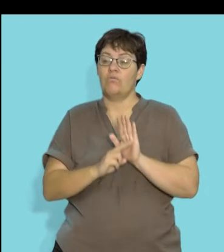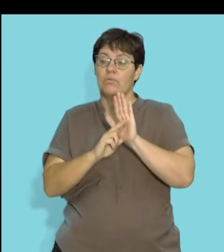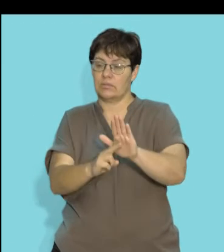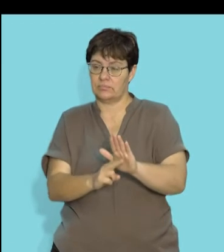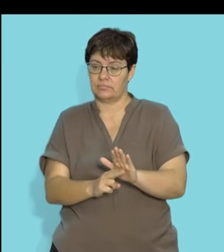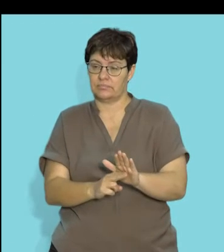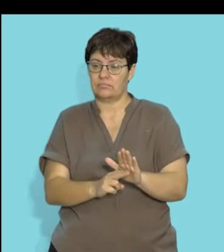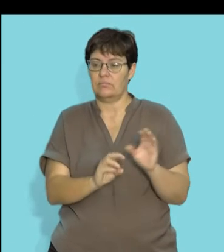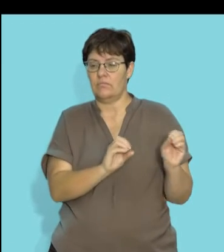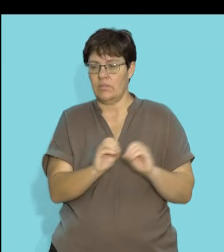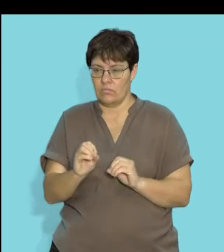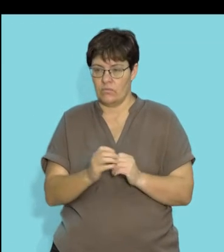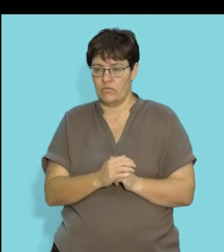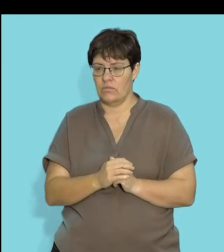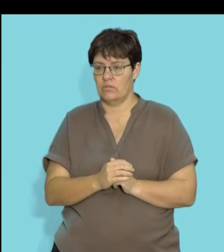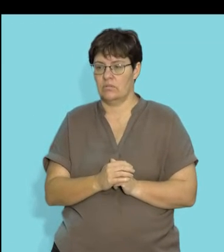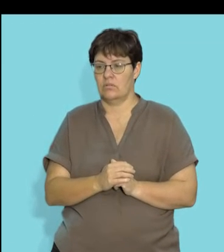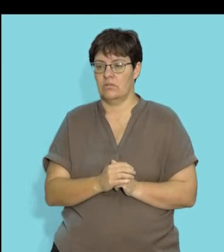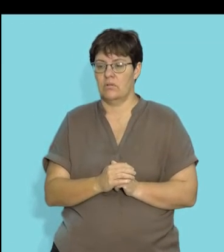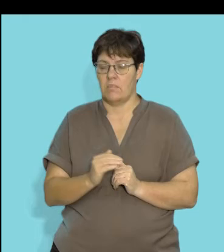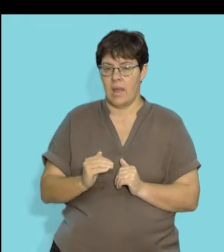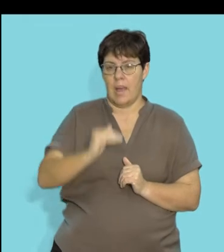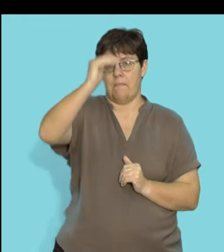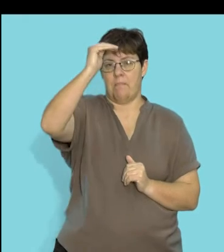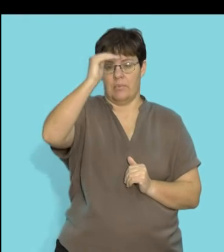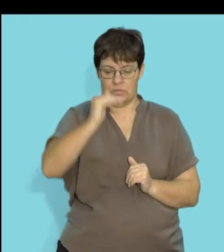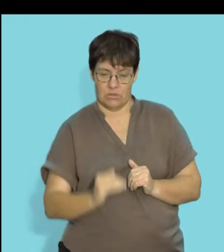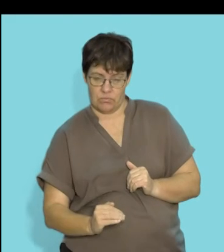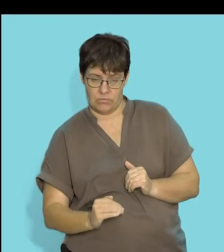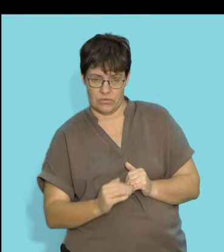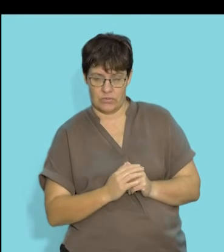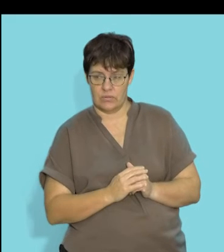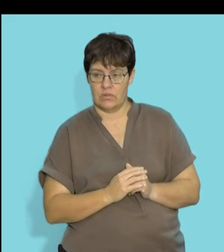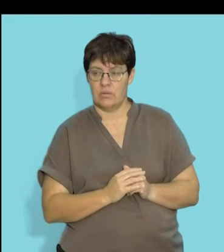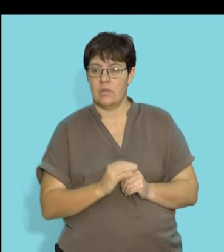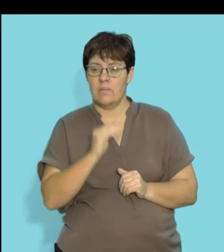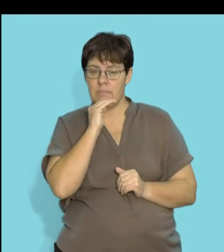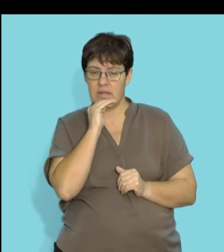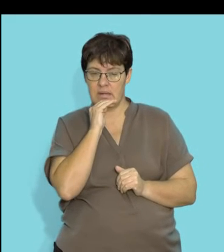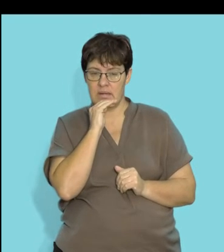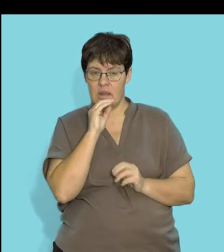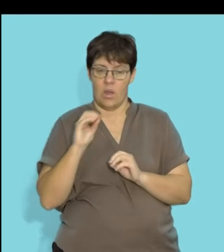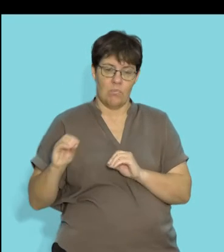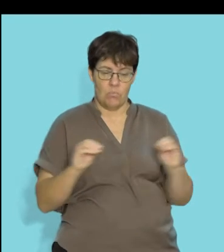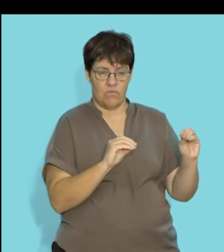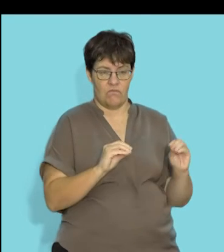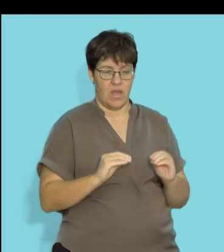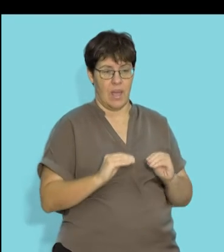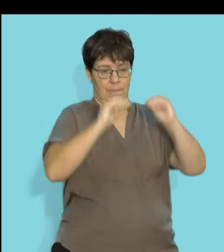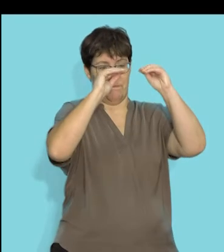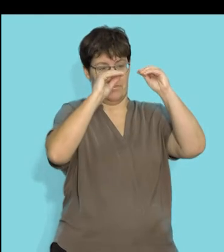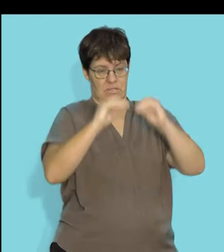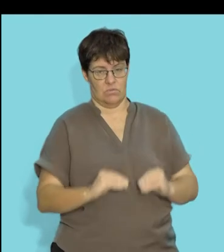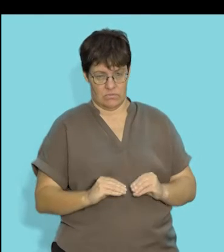q represents the shift of the graph up or down, right? Shifting means you are moving